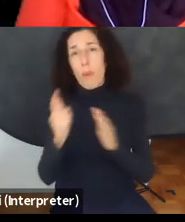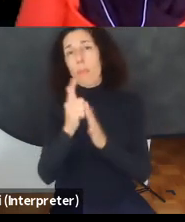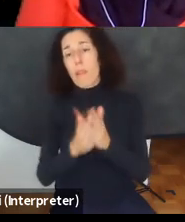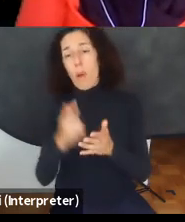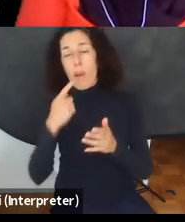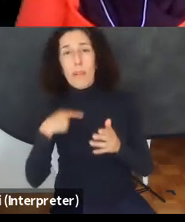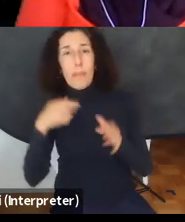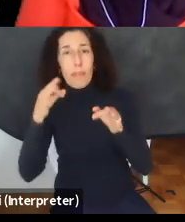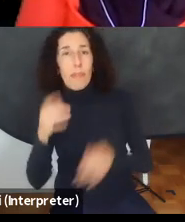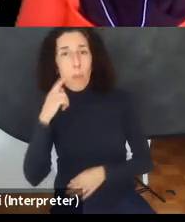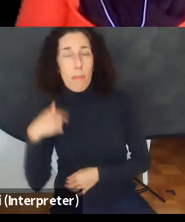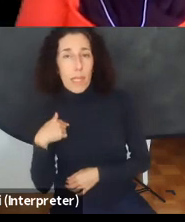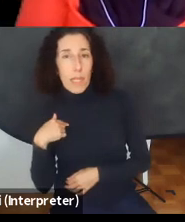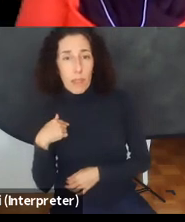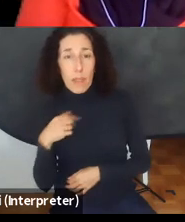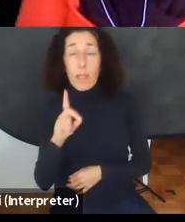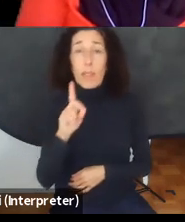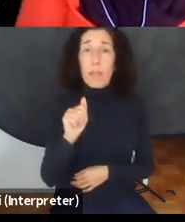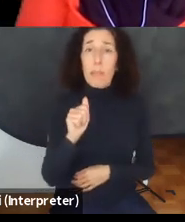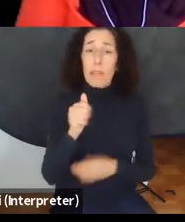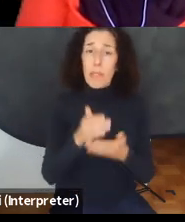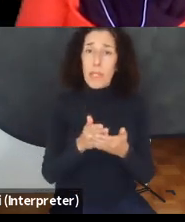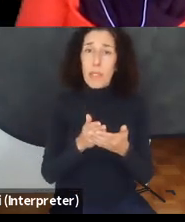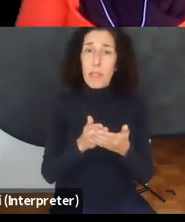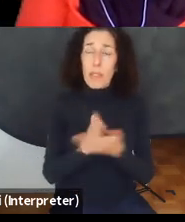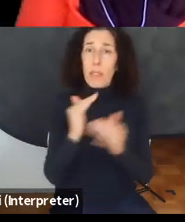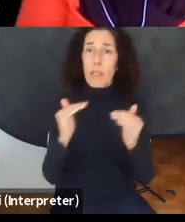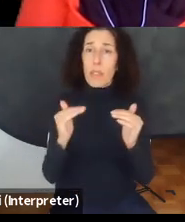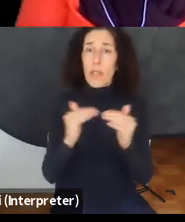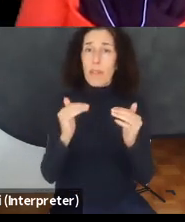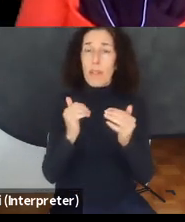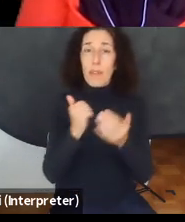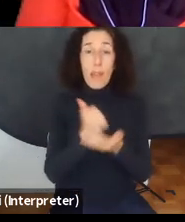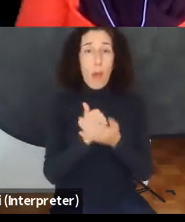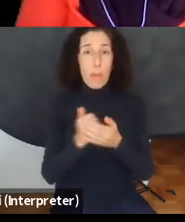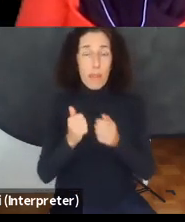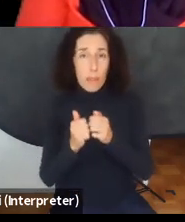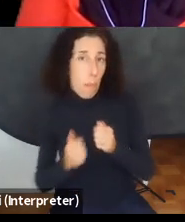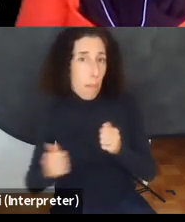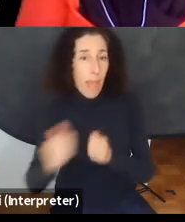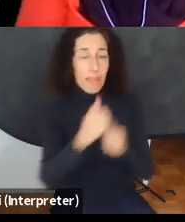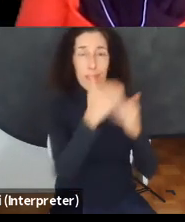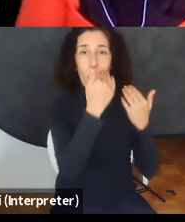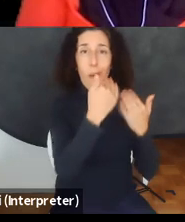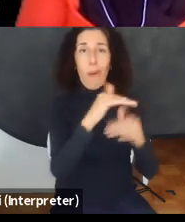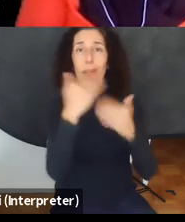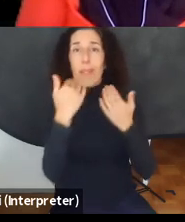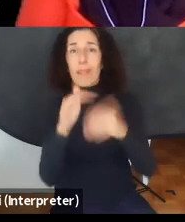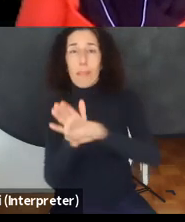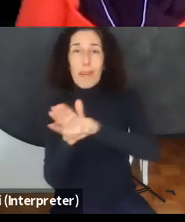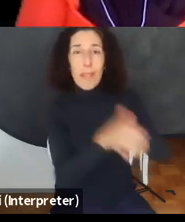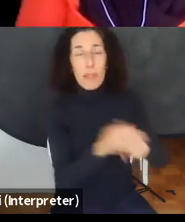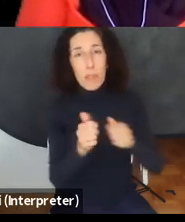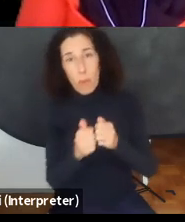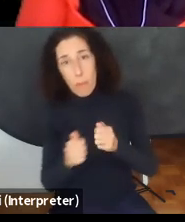disability justice helps us go past all of those limitations, because at the end of the day, no matter how much we enforce the